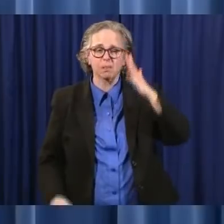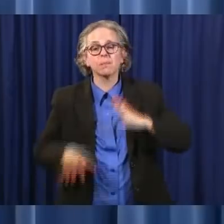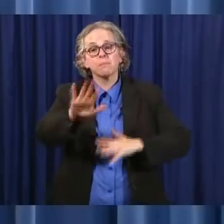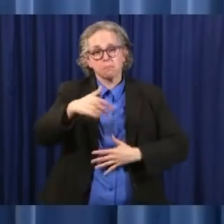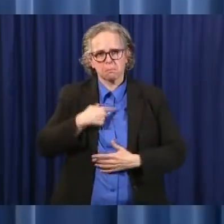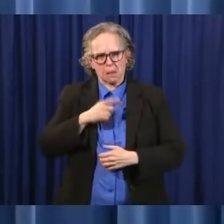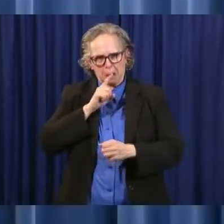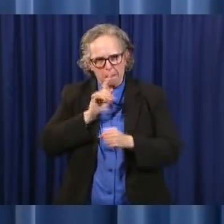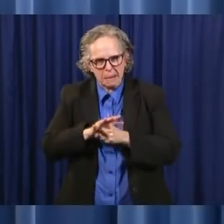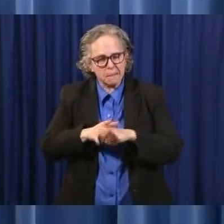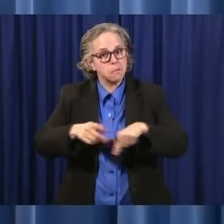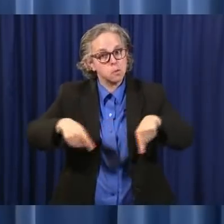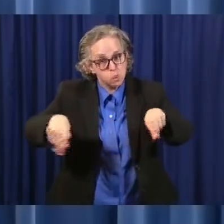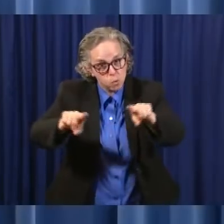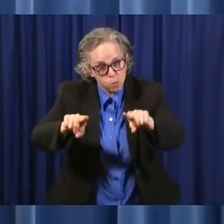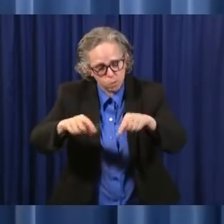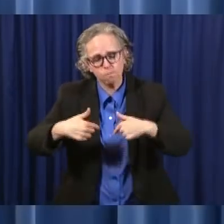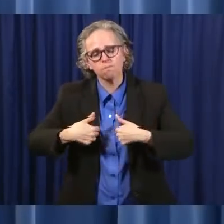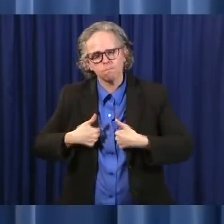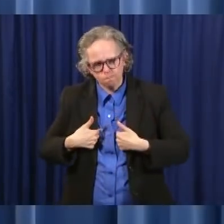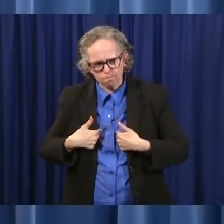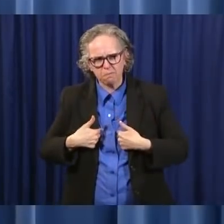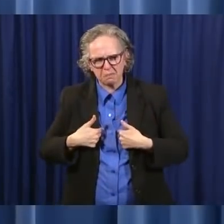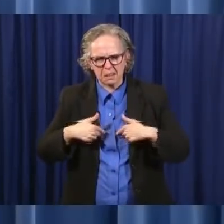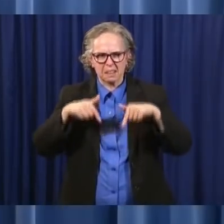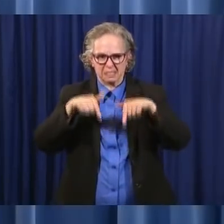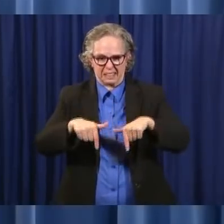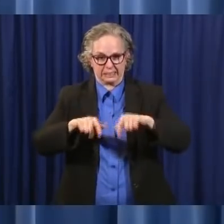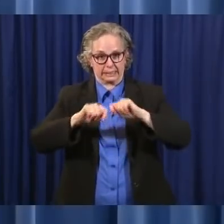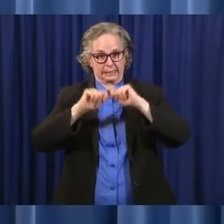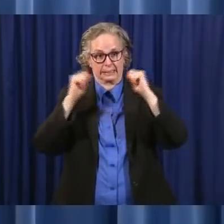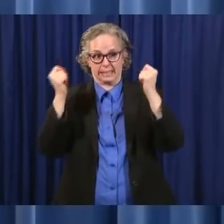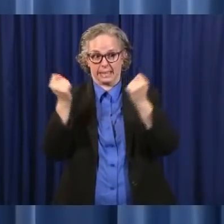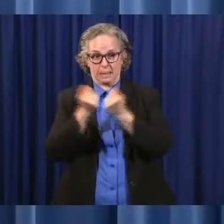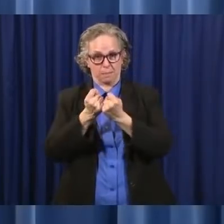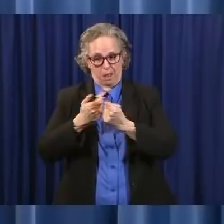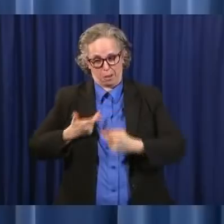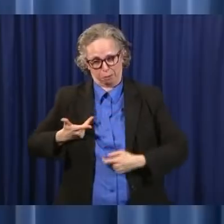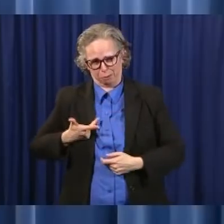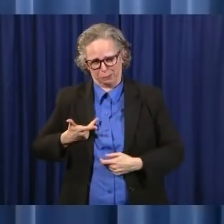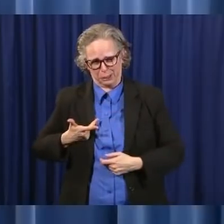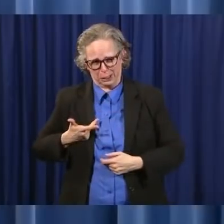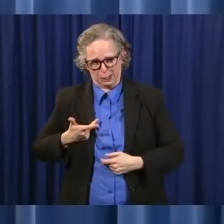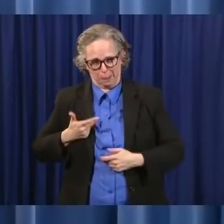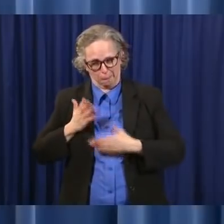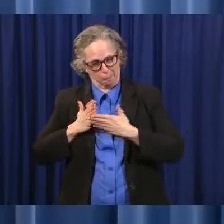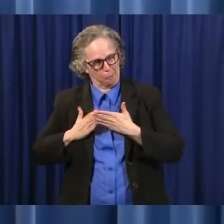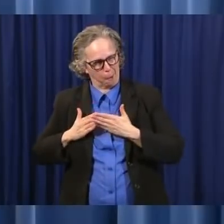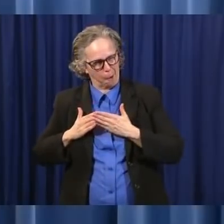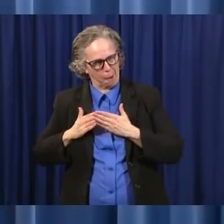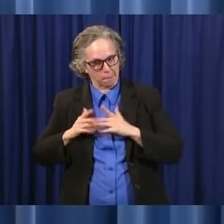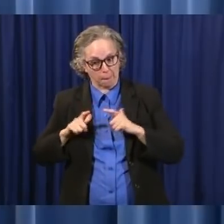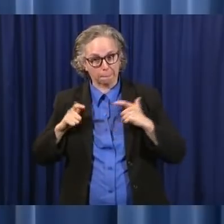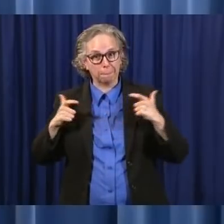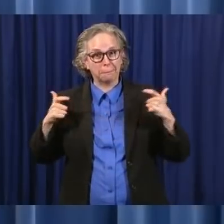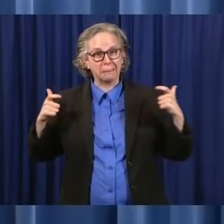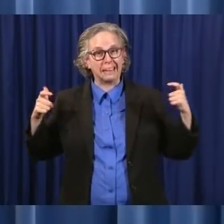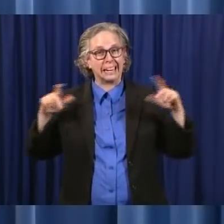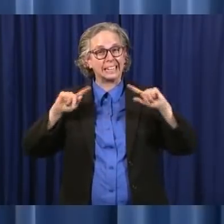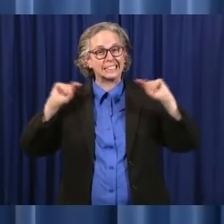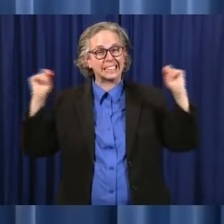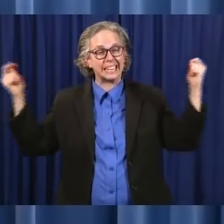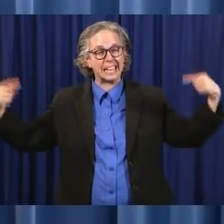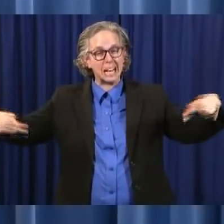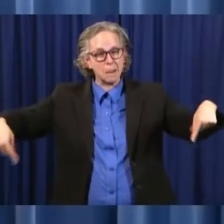this team and you're only seeing a small part of the team, but we're working on this every day. We're bringing people from the private sector in. We brought a couple